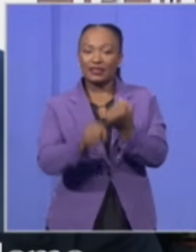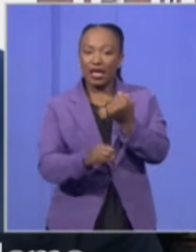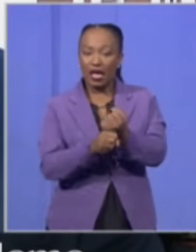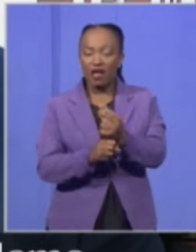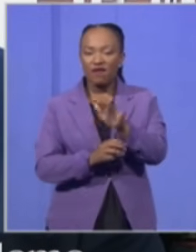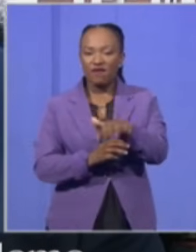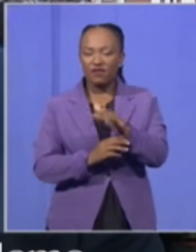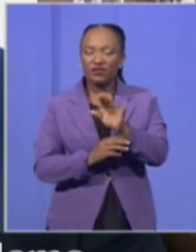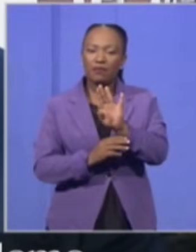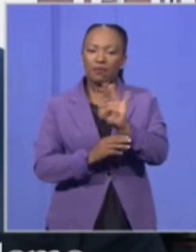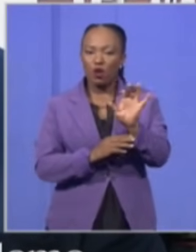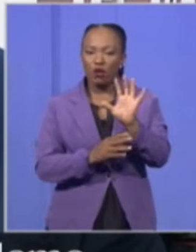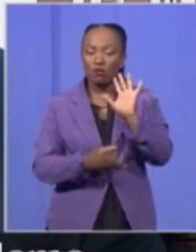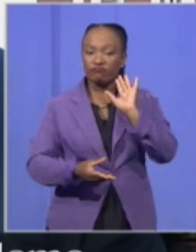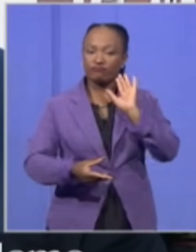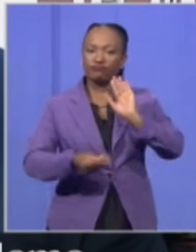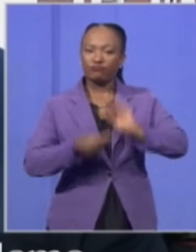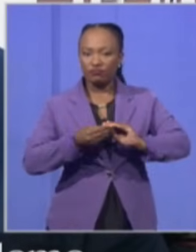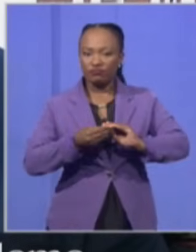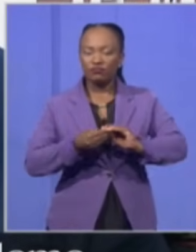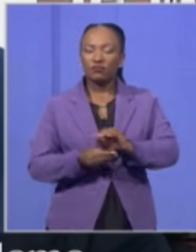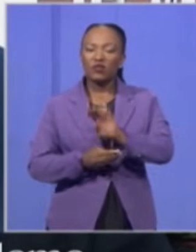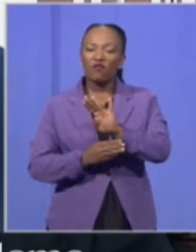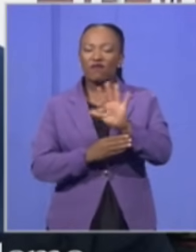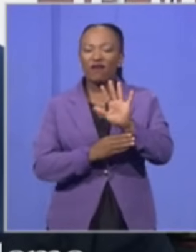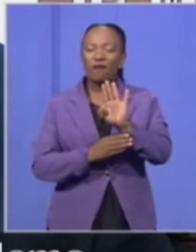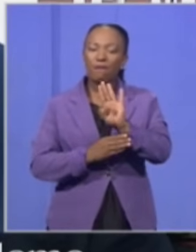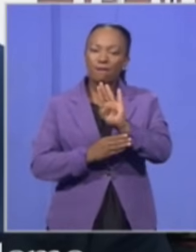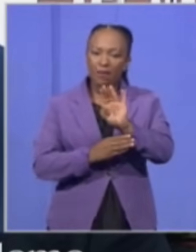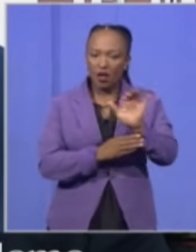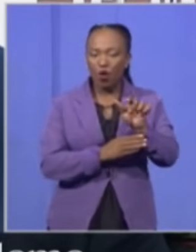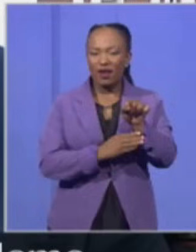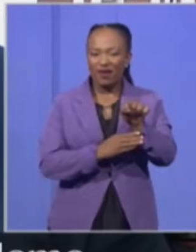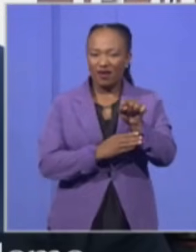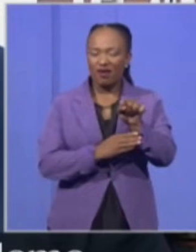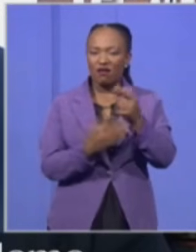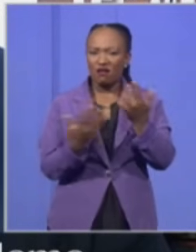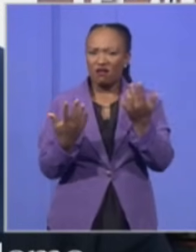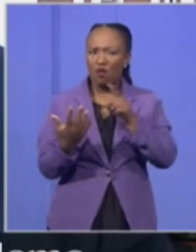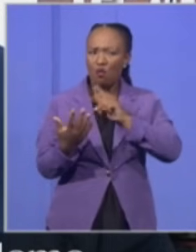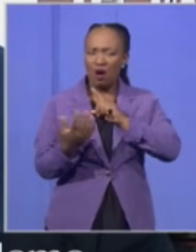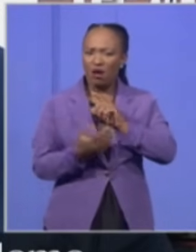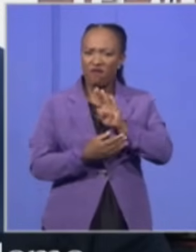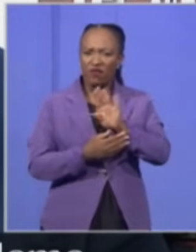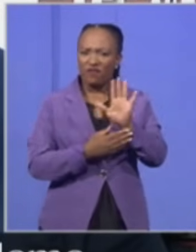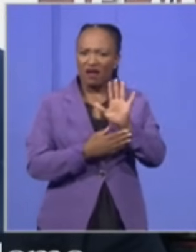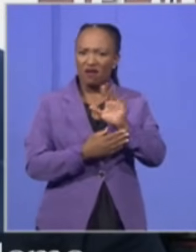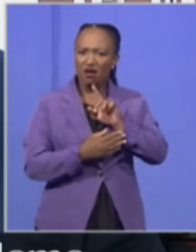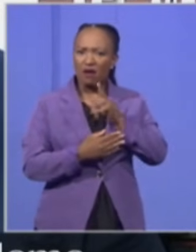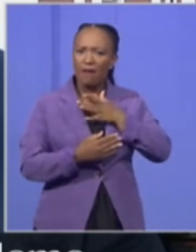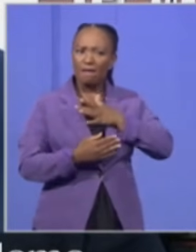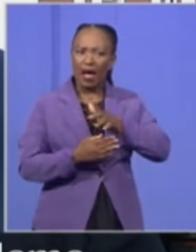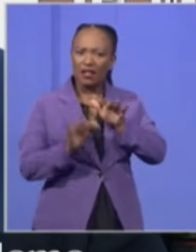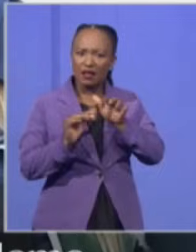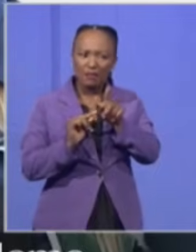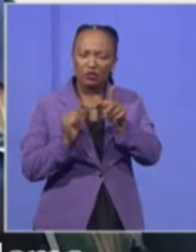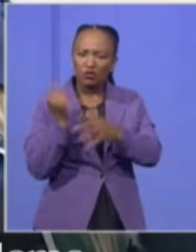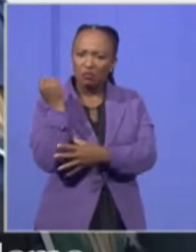billion ha ise kopane kaofela e tla re fa 45 billion ke ho baneng 45 billion ena ba e batla ho batho ba